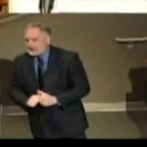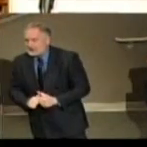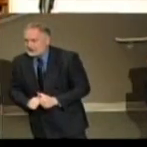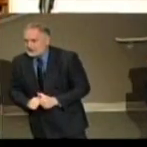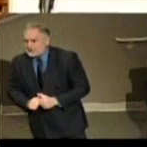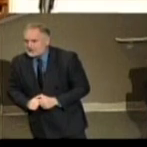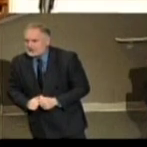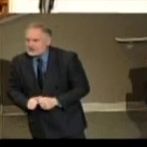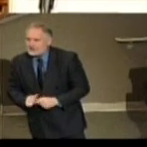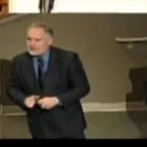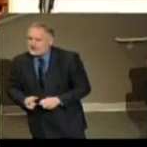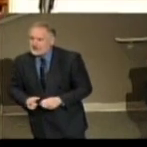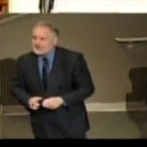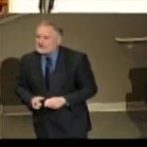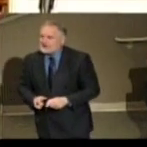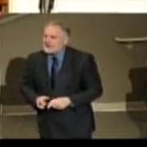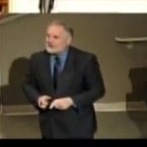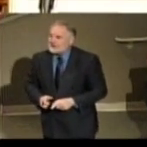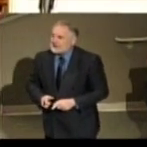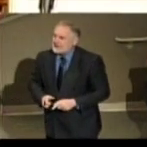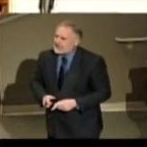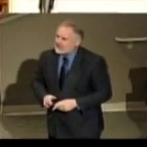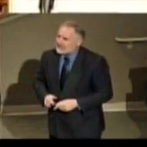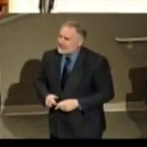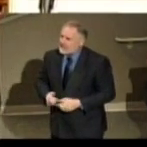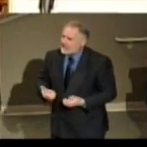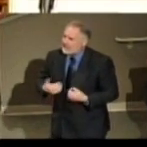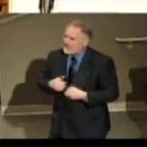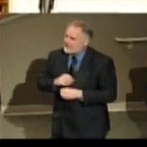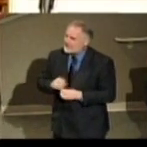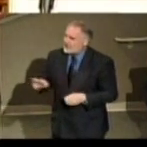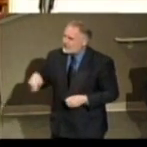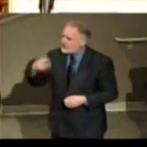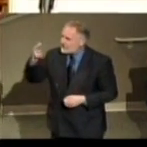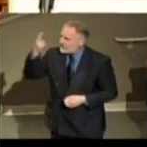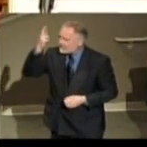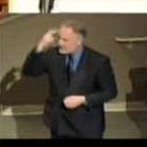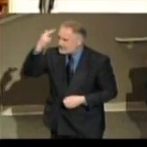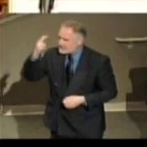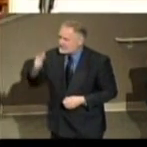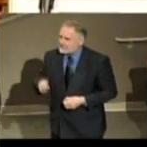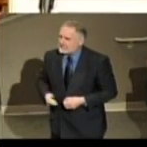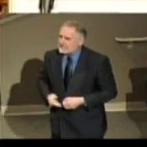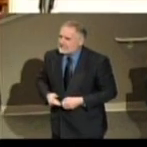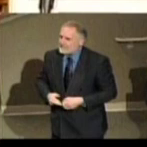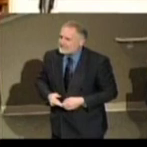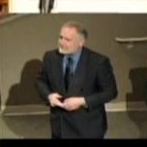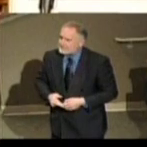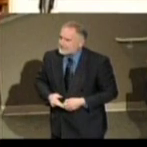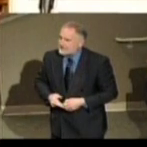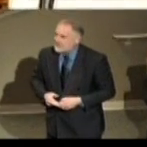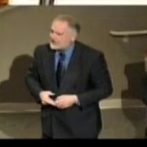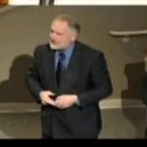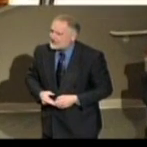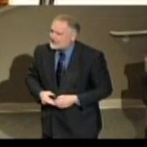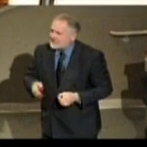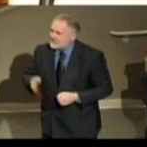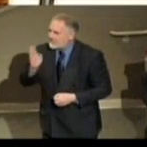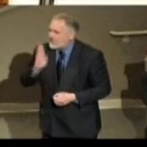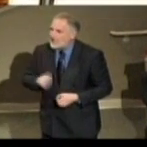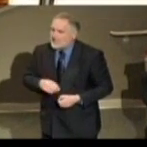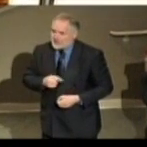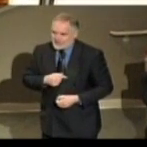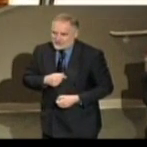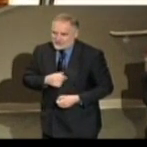Gibbs, I just, there are no reasons to not. Boy, God spoke to your heart. You come forward right